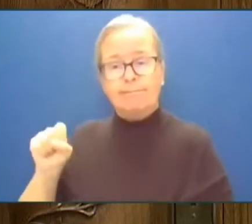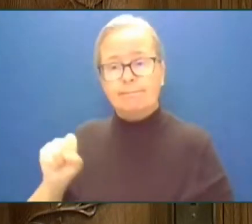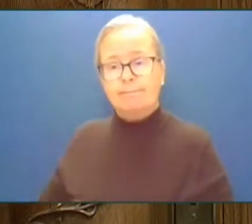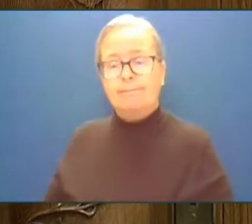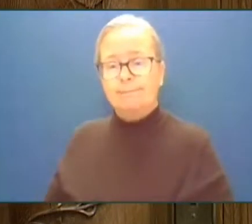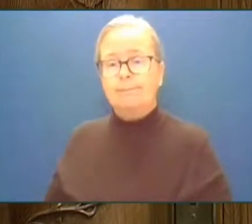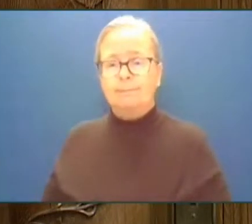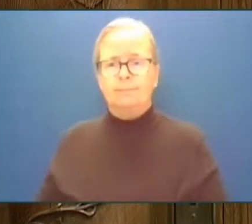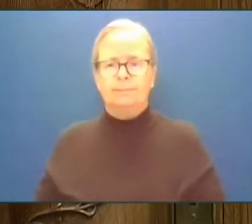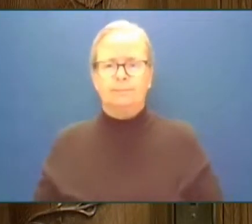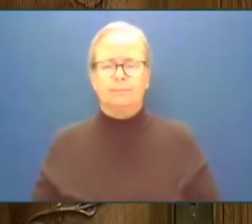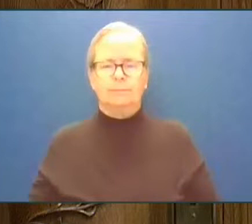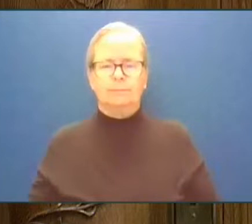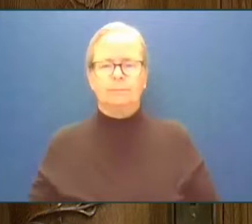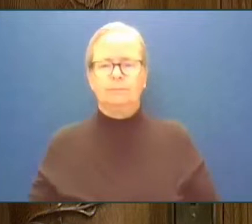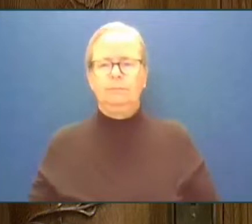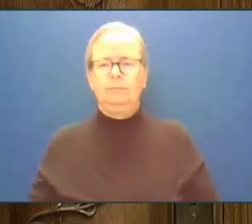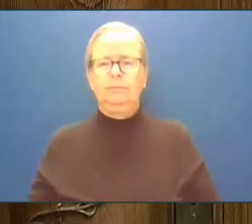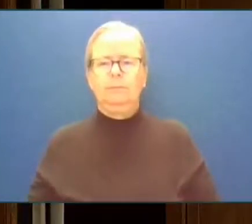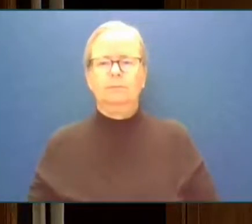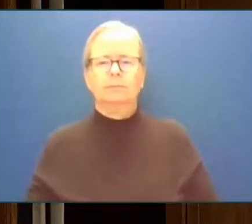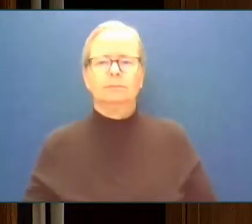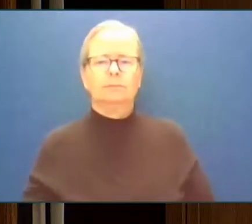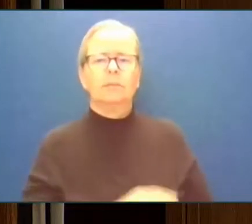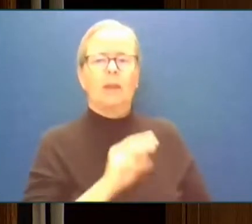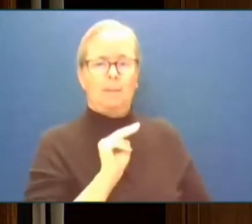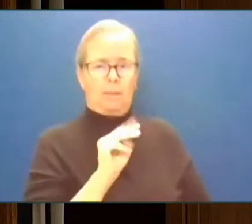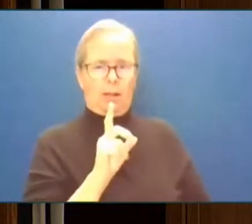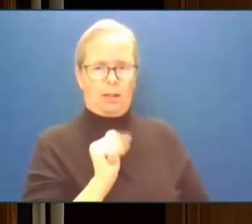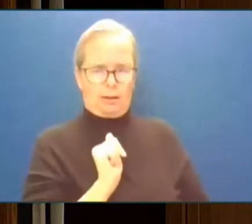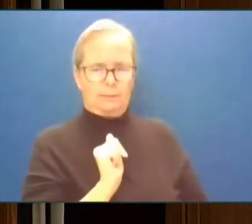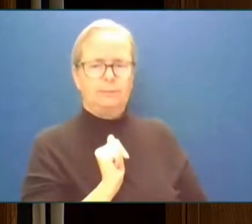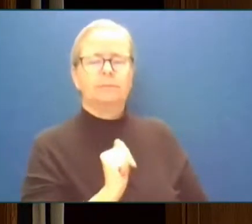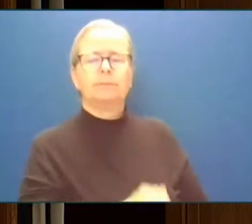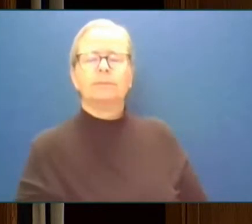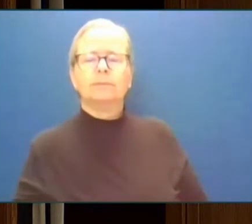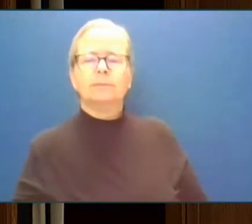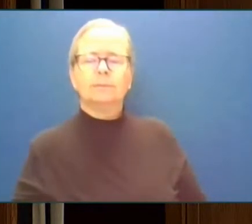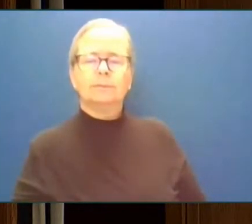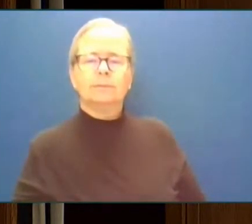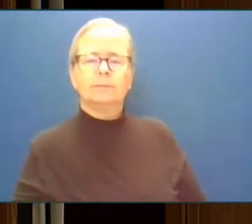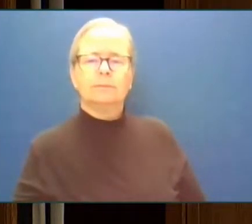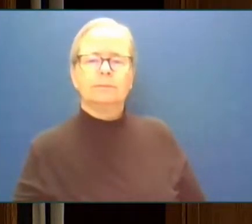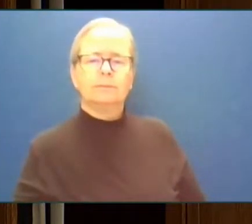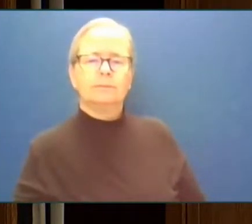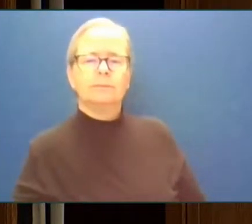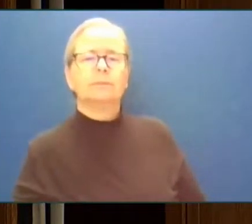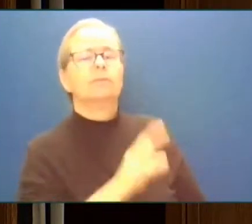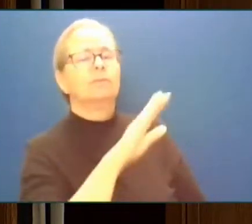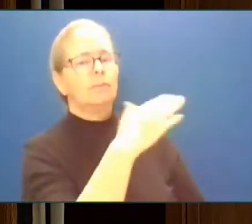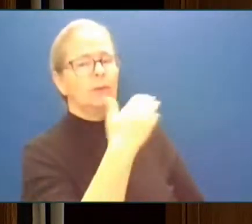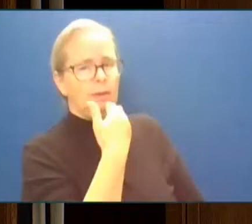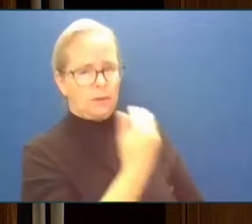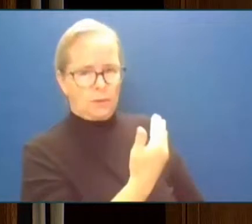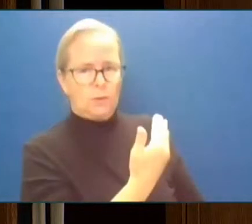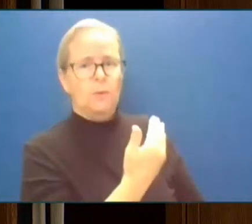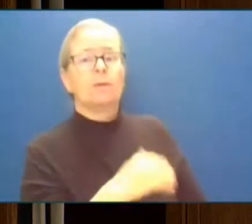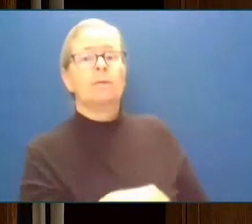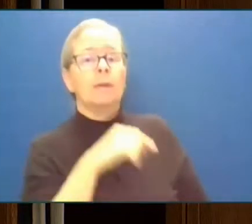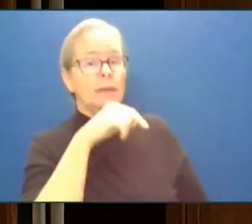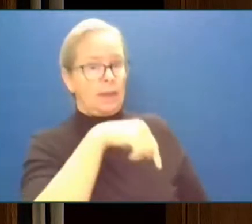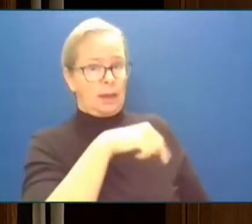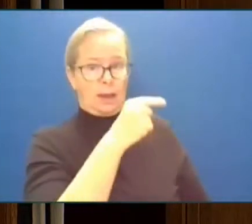Member for Abbotsford West, supplemental. Thanks, Mr. Speaker. This government has had 5 years